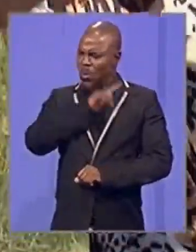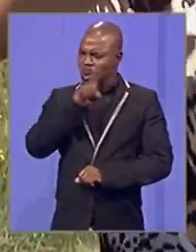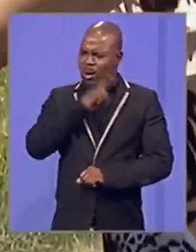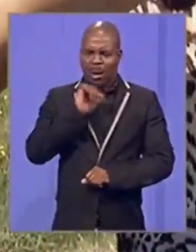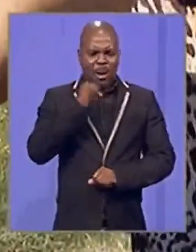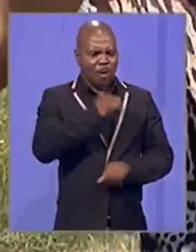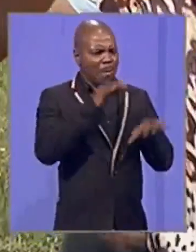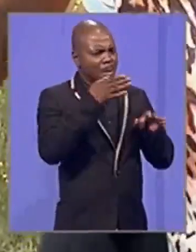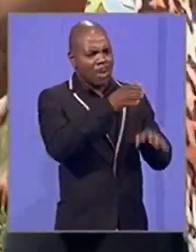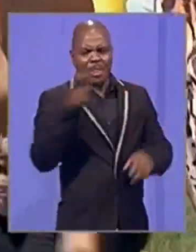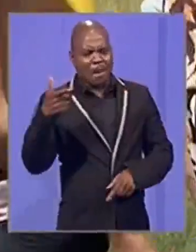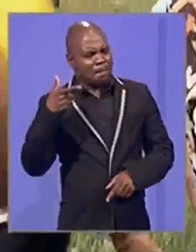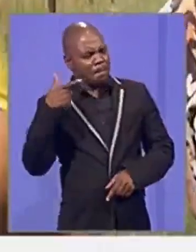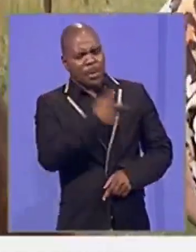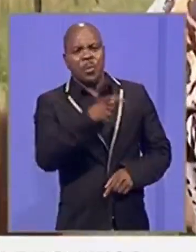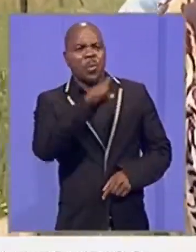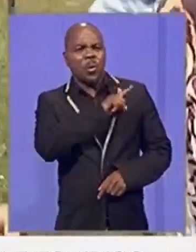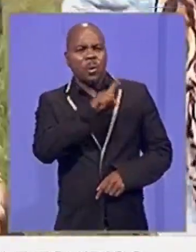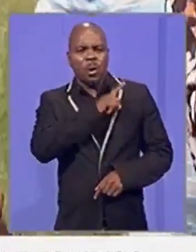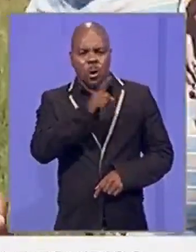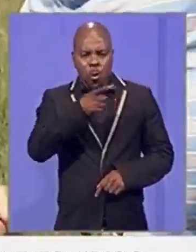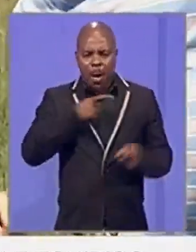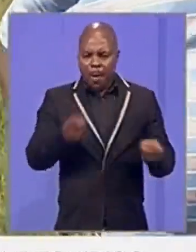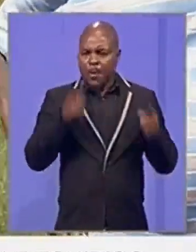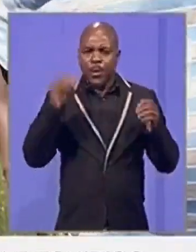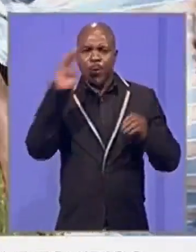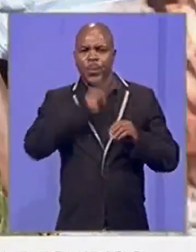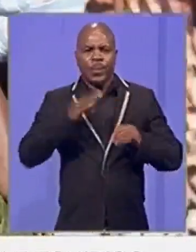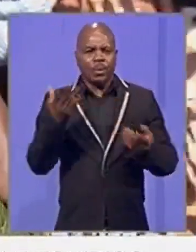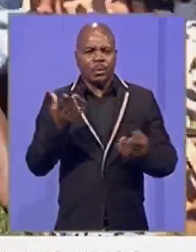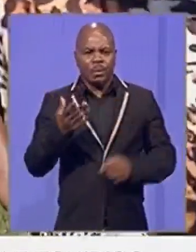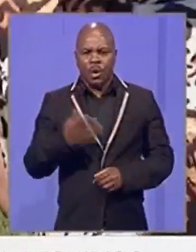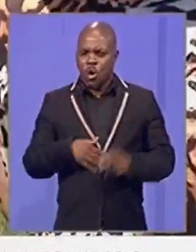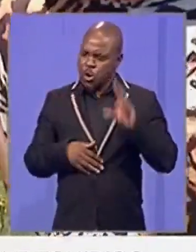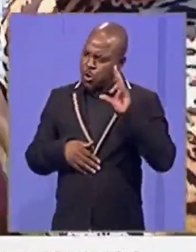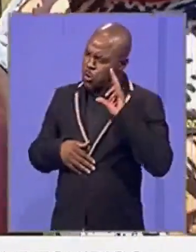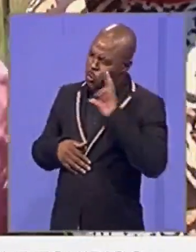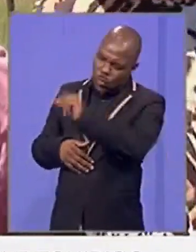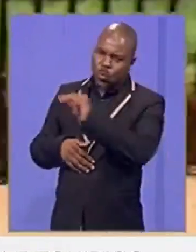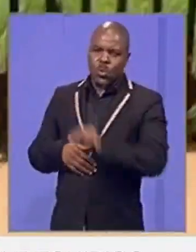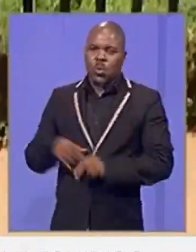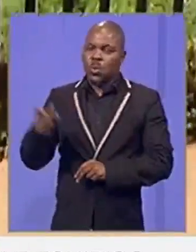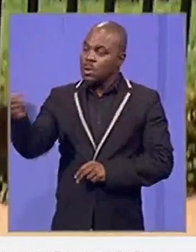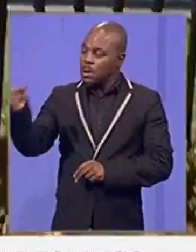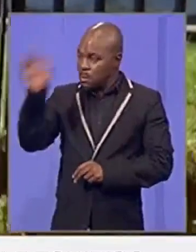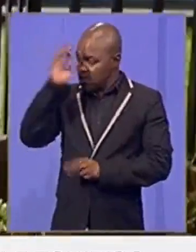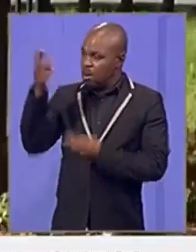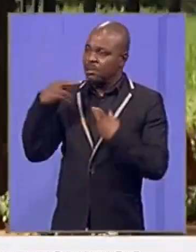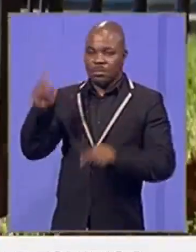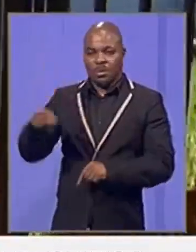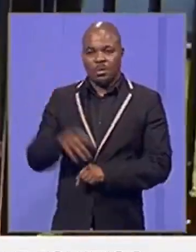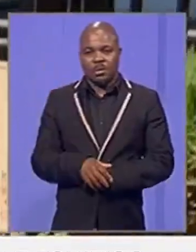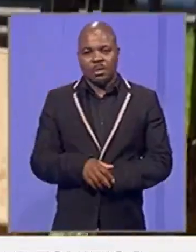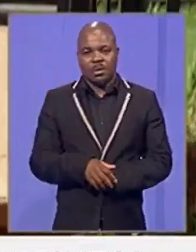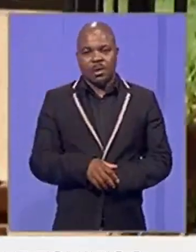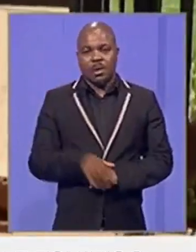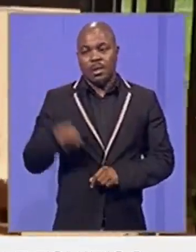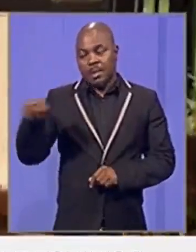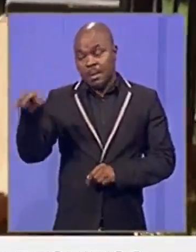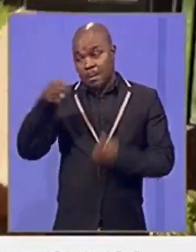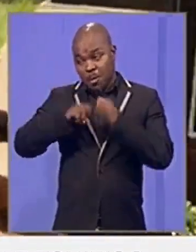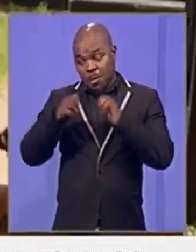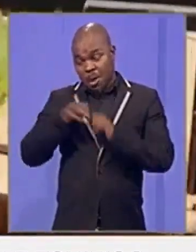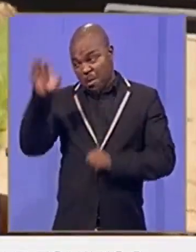our people there? We don't have any weapons. No, we want the police to answer. The problem is the police is provoking